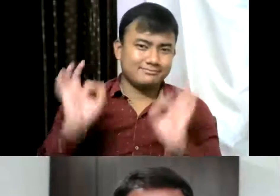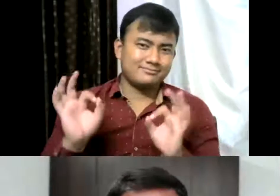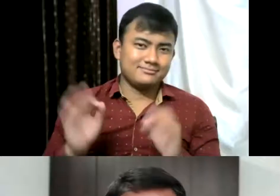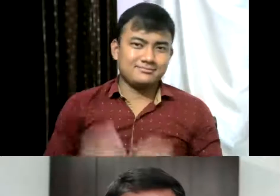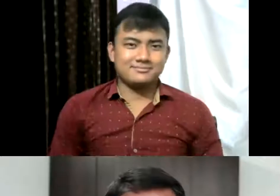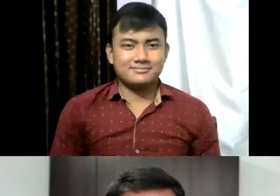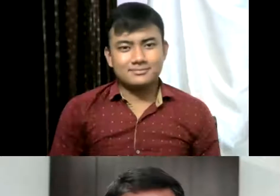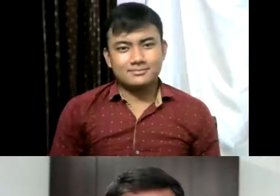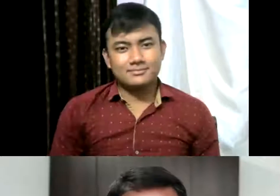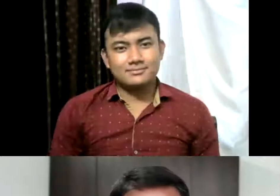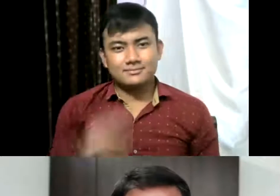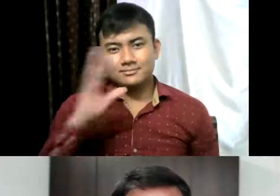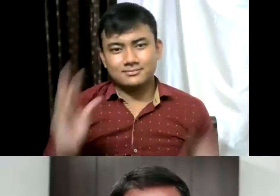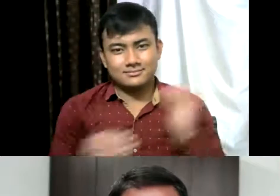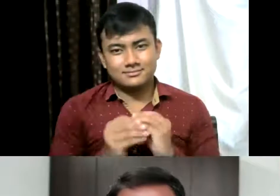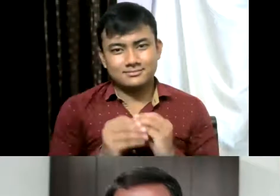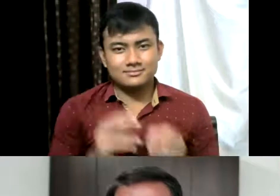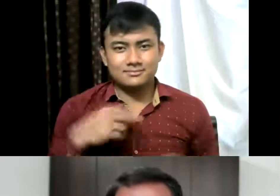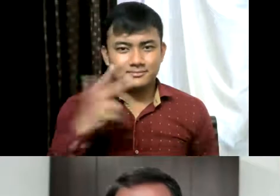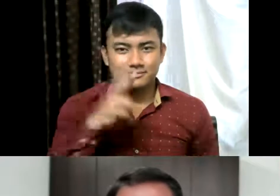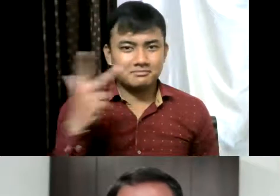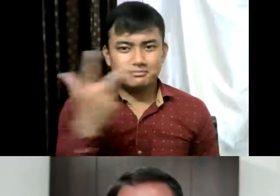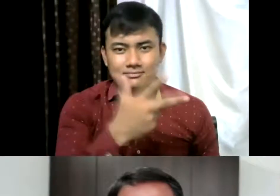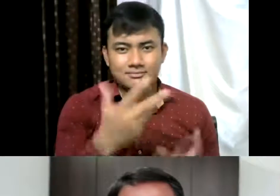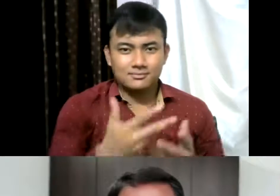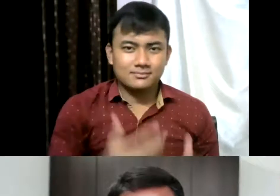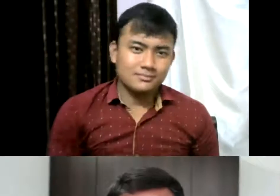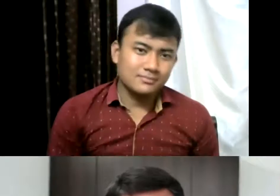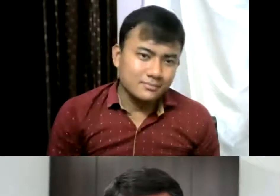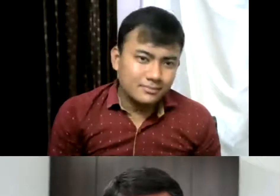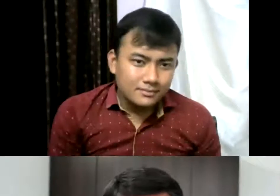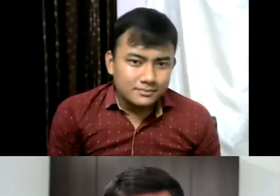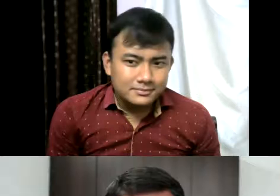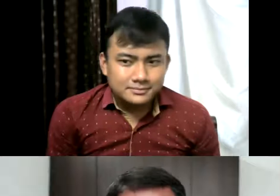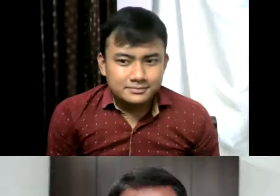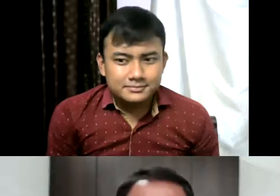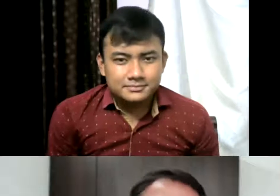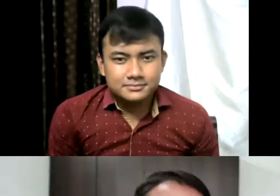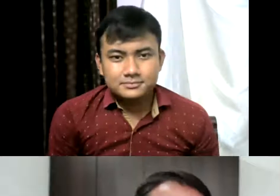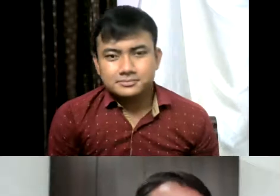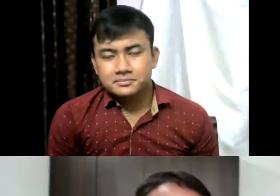And also animal welfare boards would be very against it. So be cautious about that.